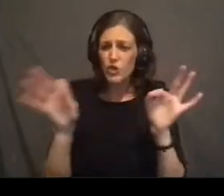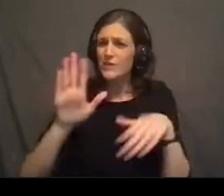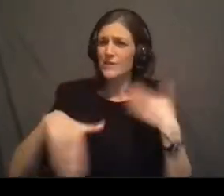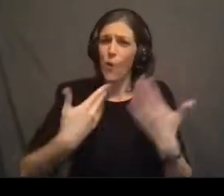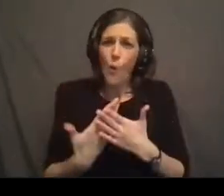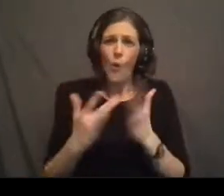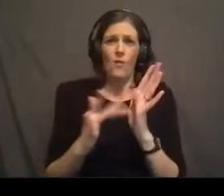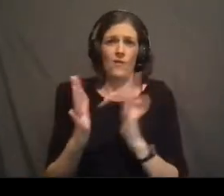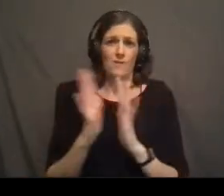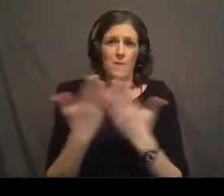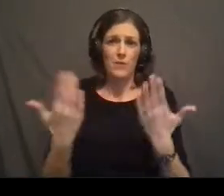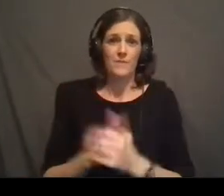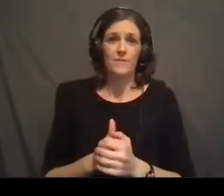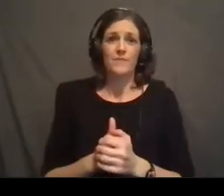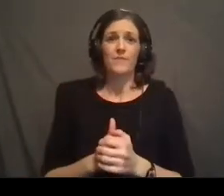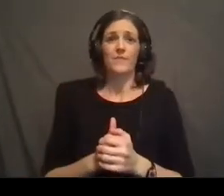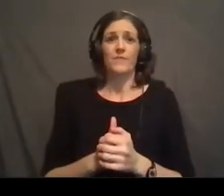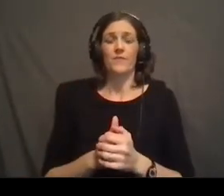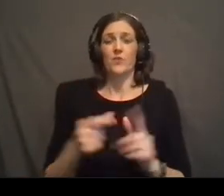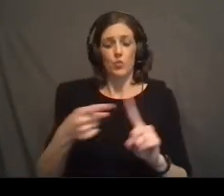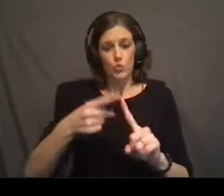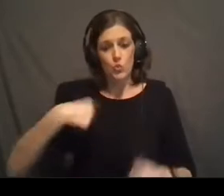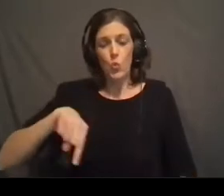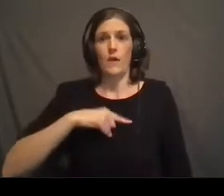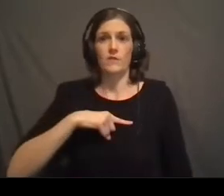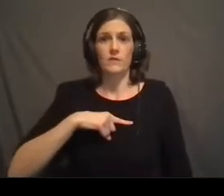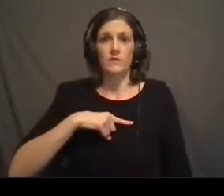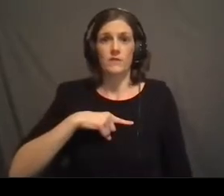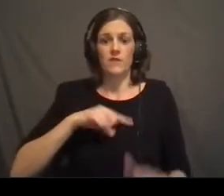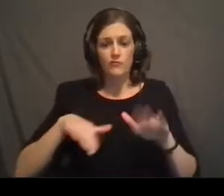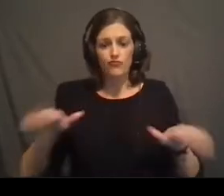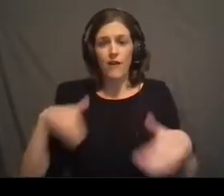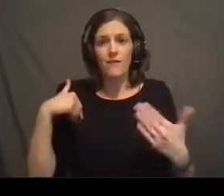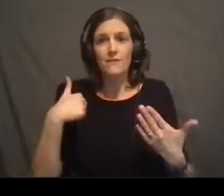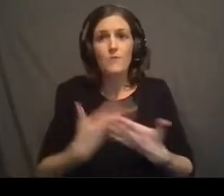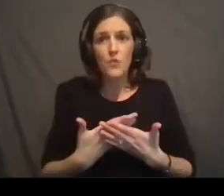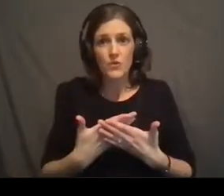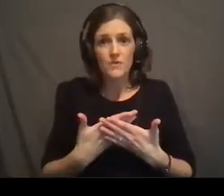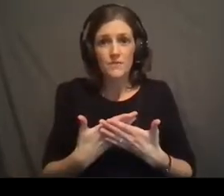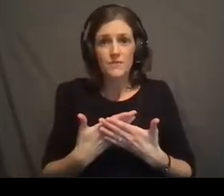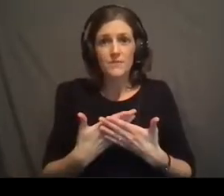scriptures. For to us a child is born.